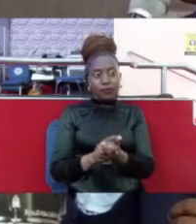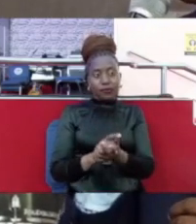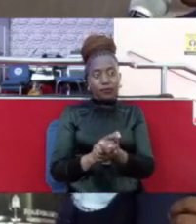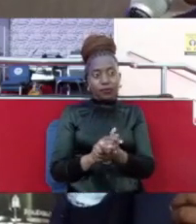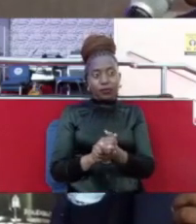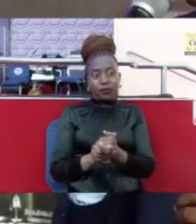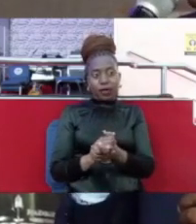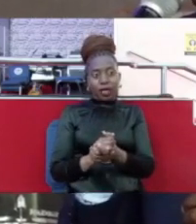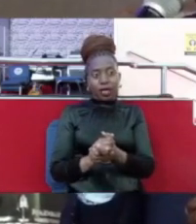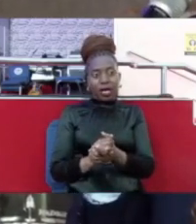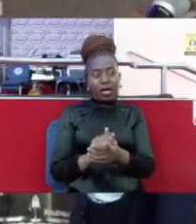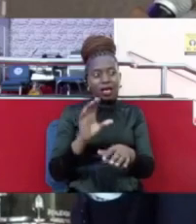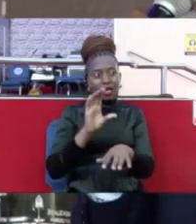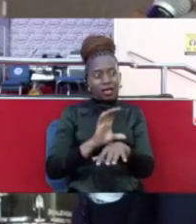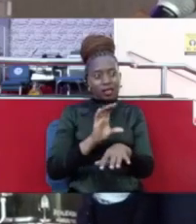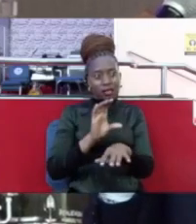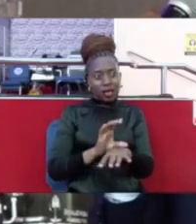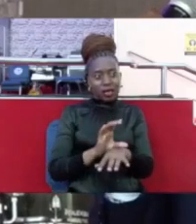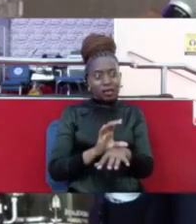slum